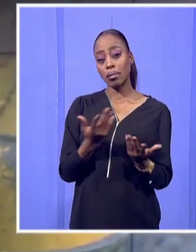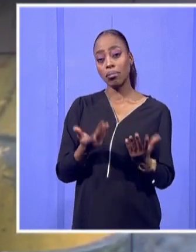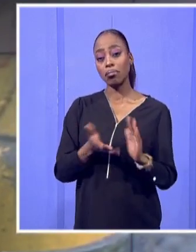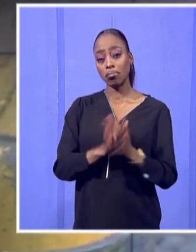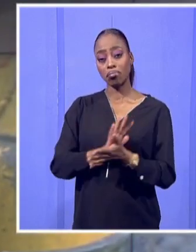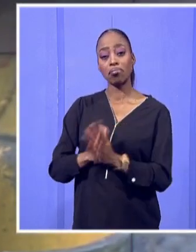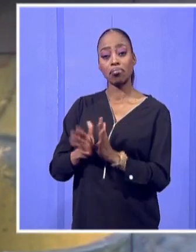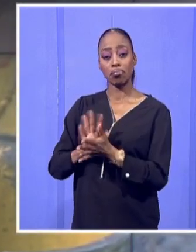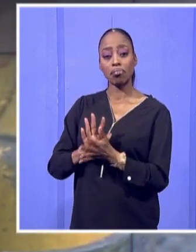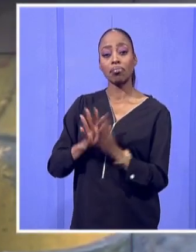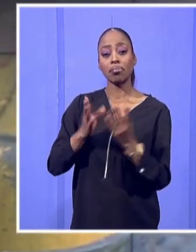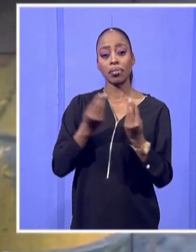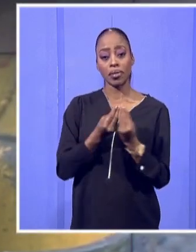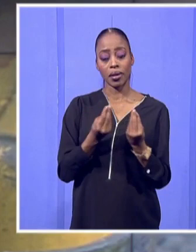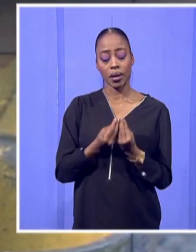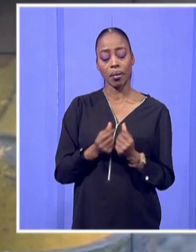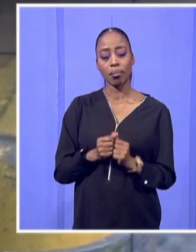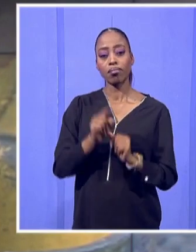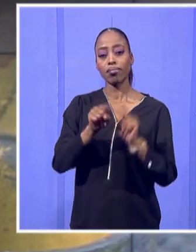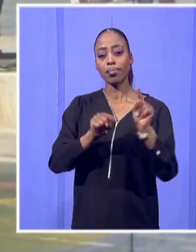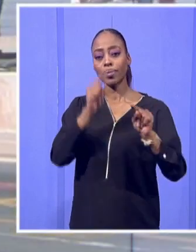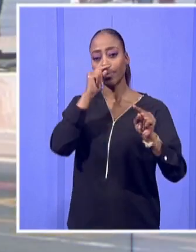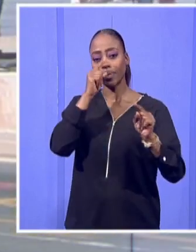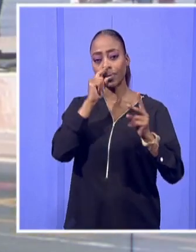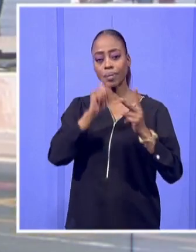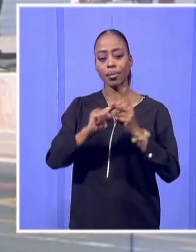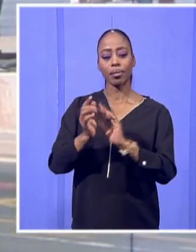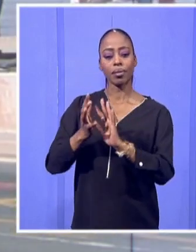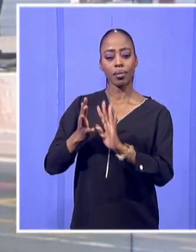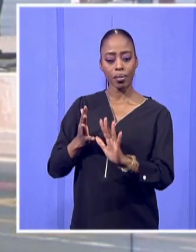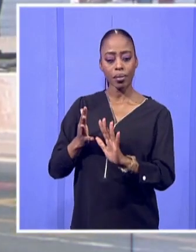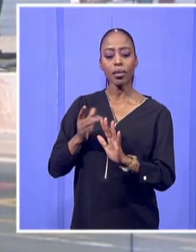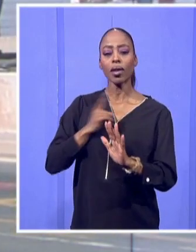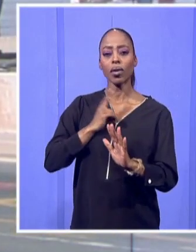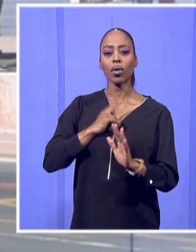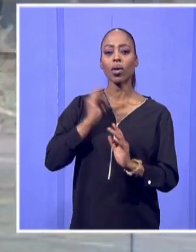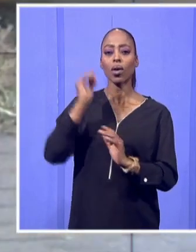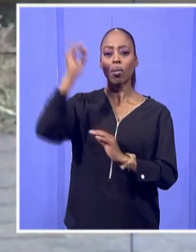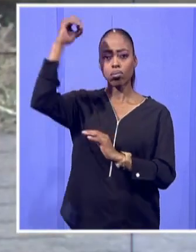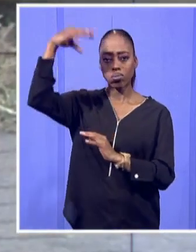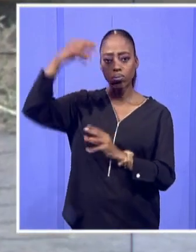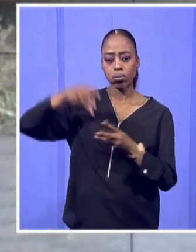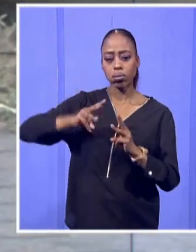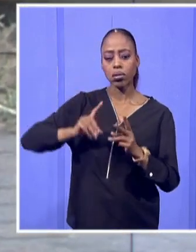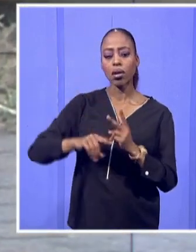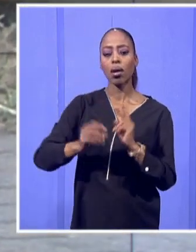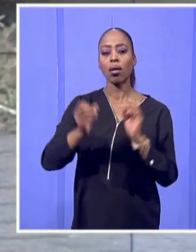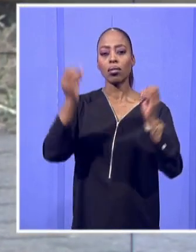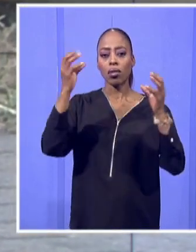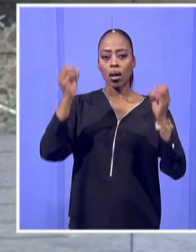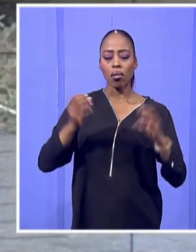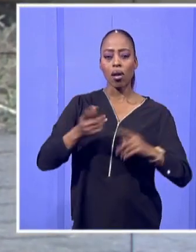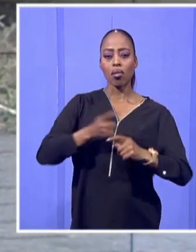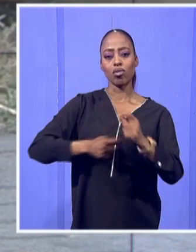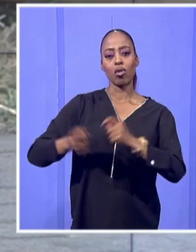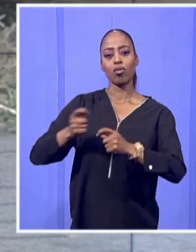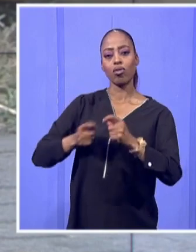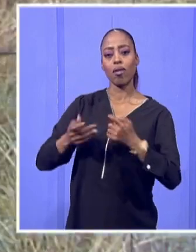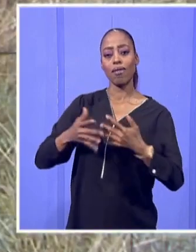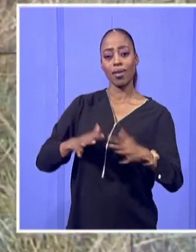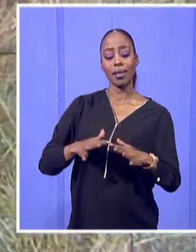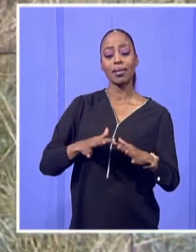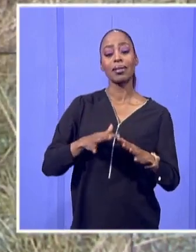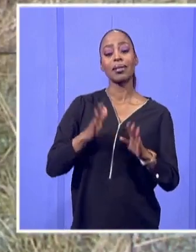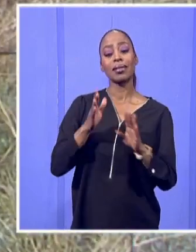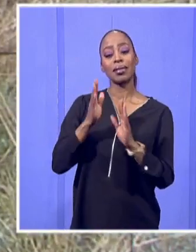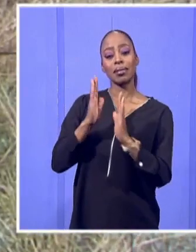vandals. In several suburbs and townships, vandals have cut street lights and traffic lights and sold them as scrap metal. Sacred places